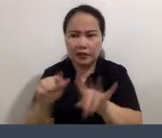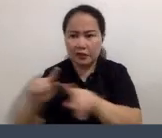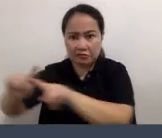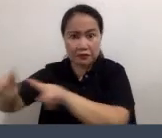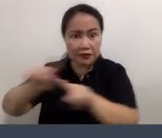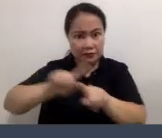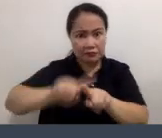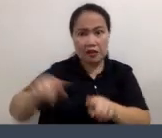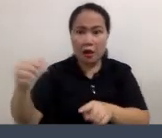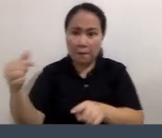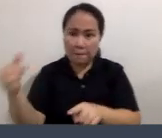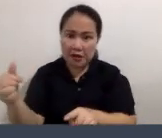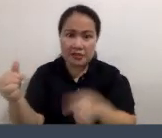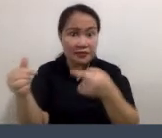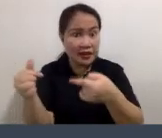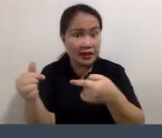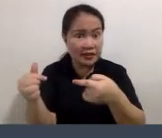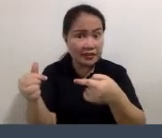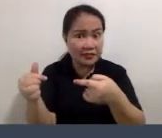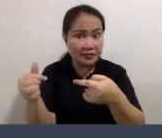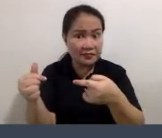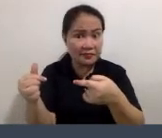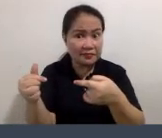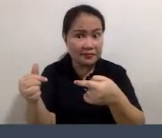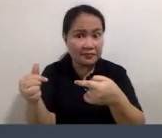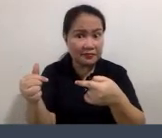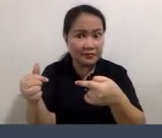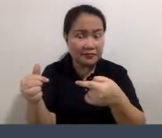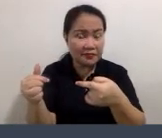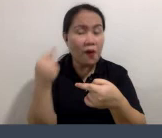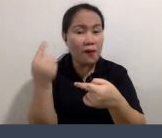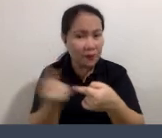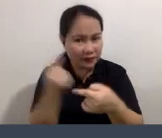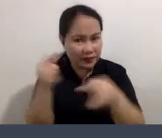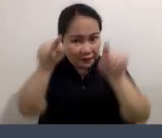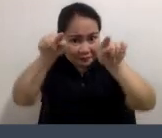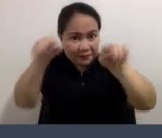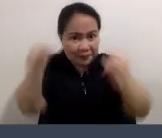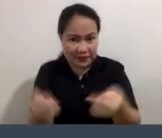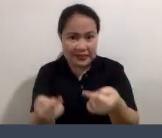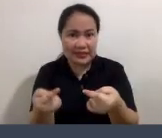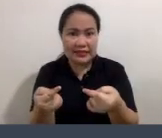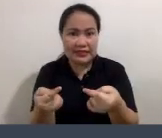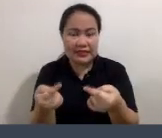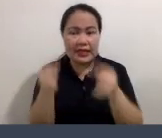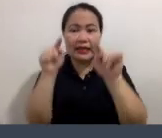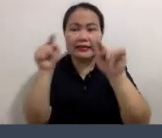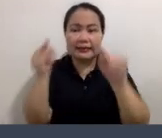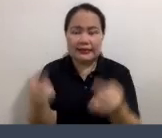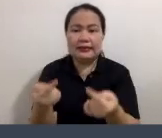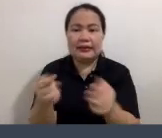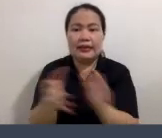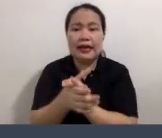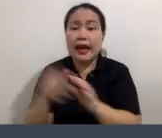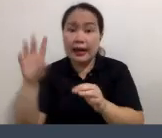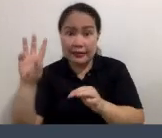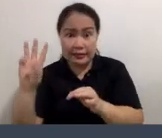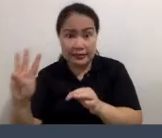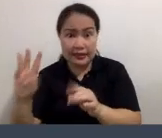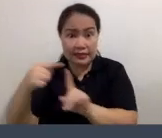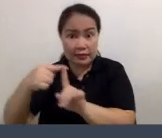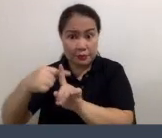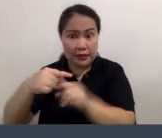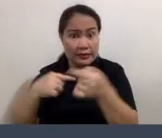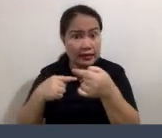by the way, kagaya nito. So, dapat lalagyan natin to ng parenthesis. Okay? So, 6